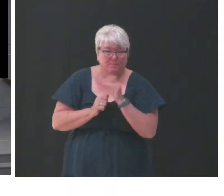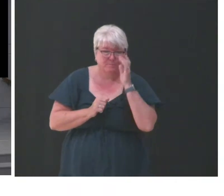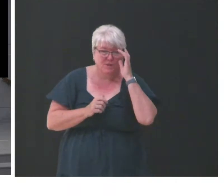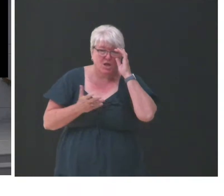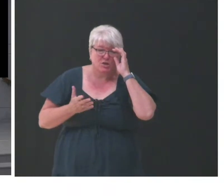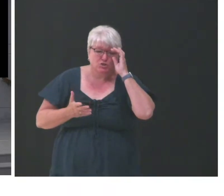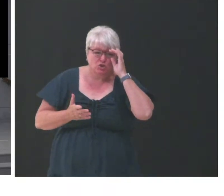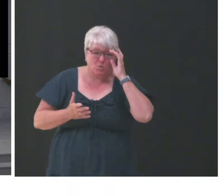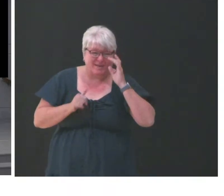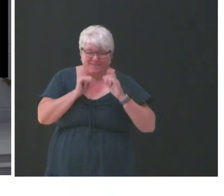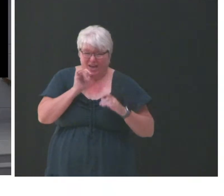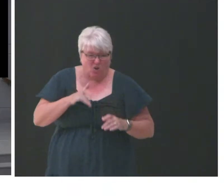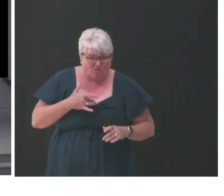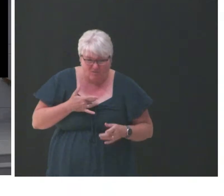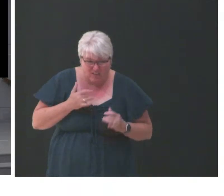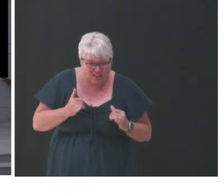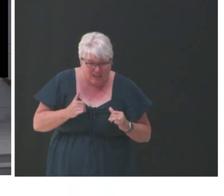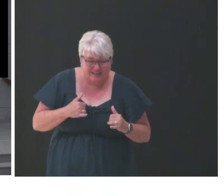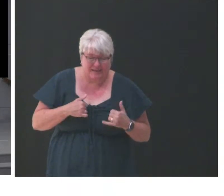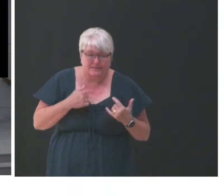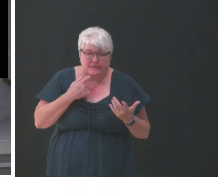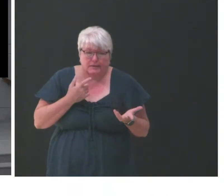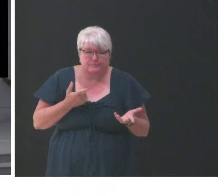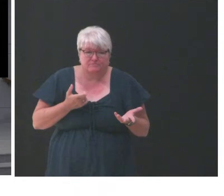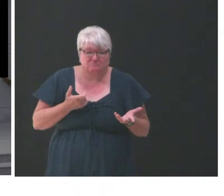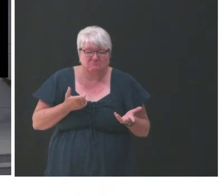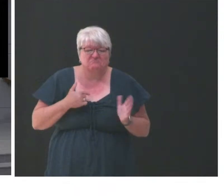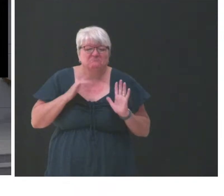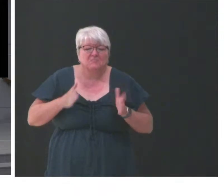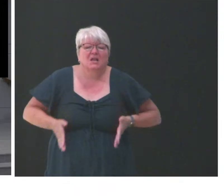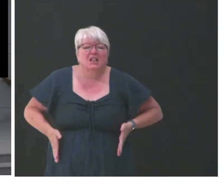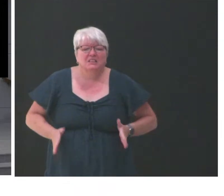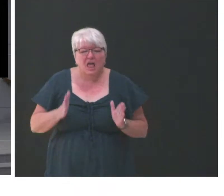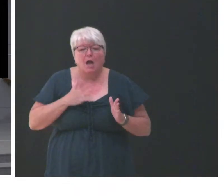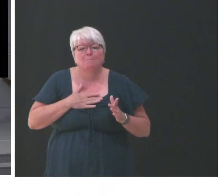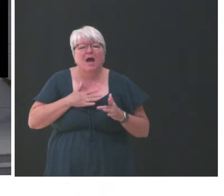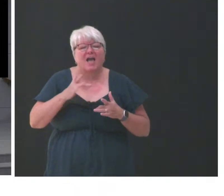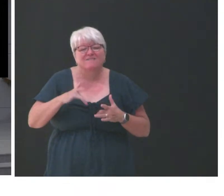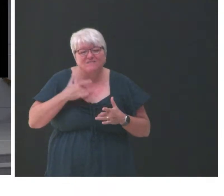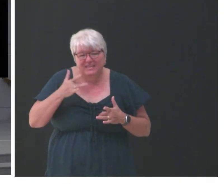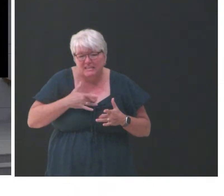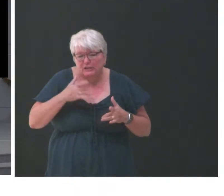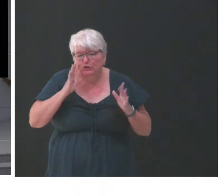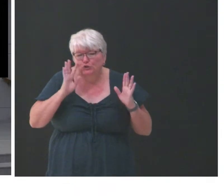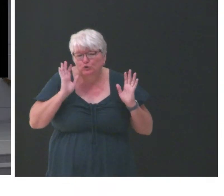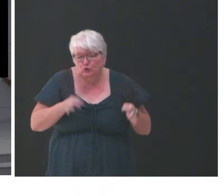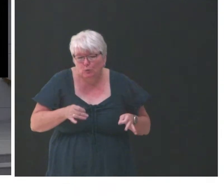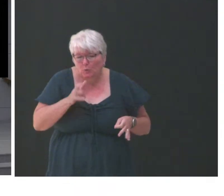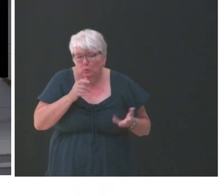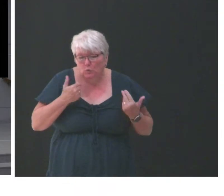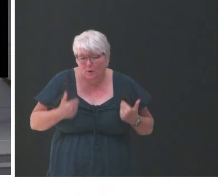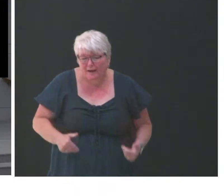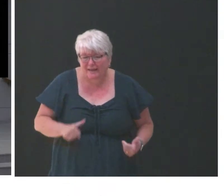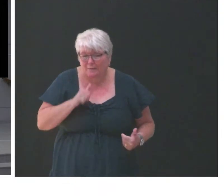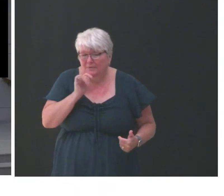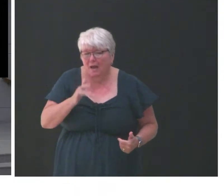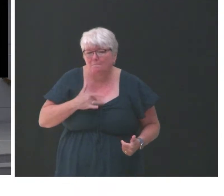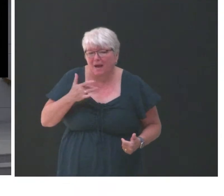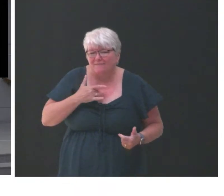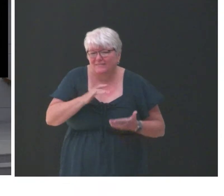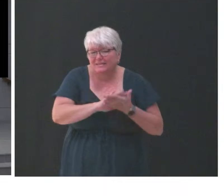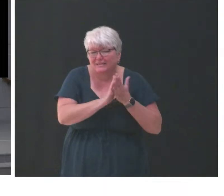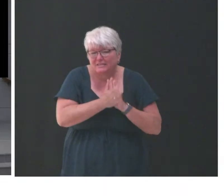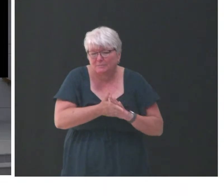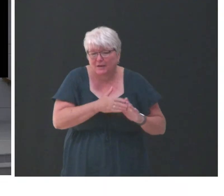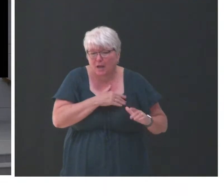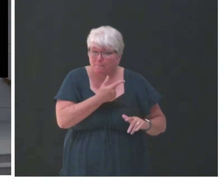So if I don't feel like it, I say, well, I'm going to allow my feelings to determine who I am. I'm going to allow my feelings to become my